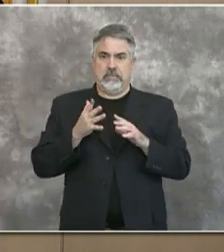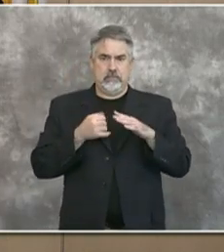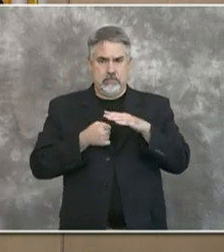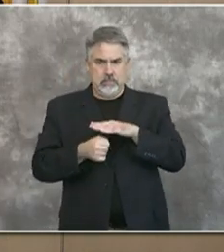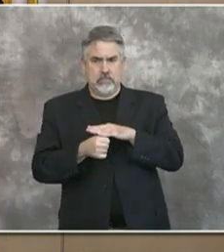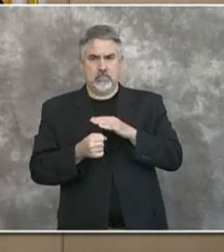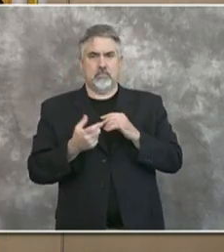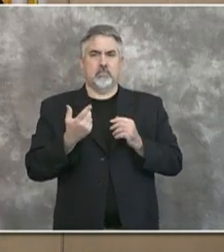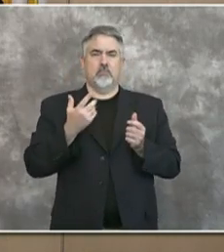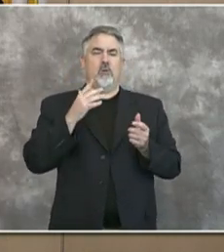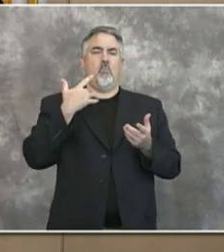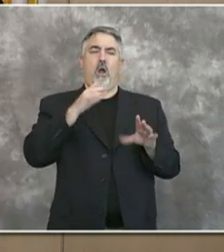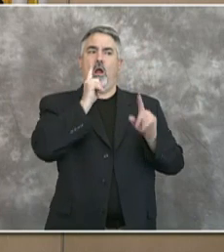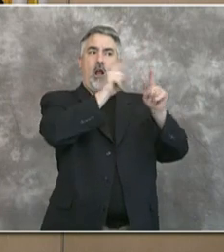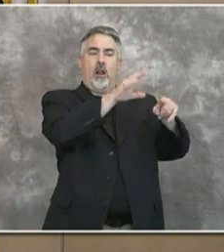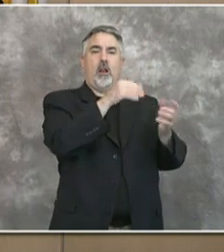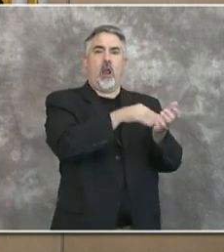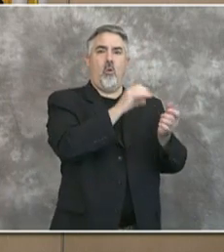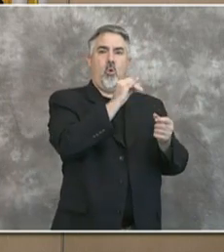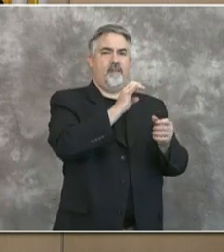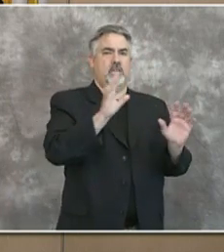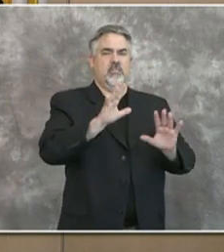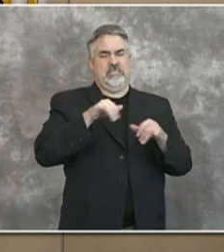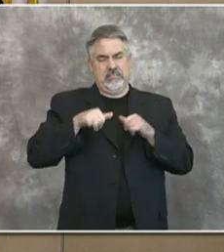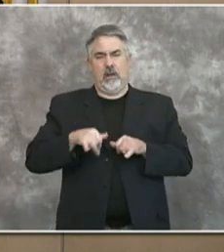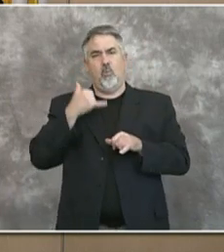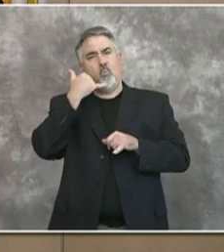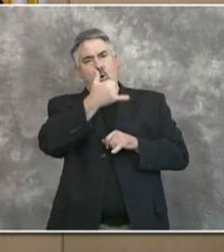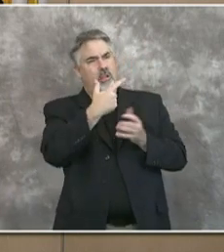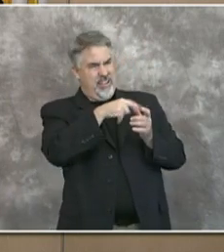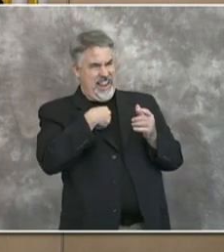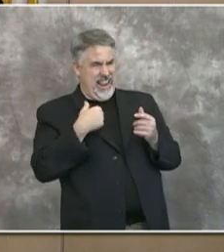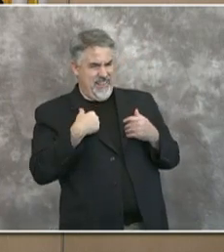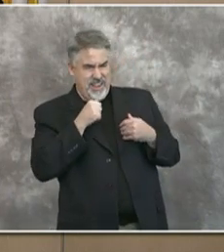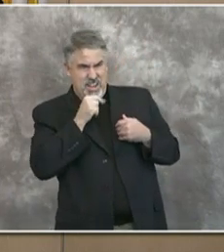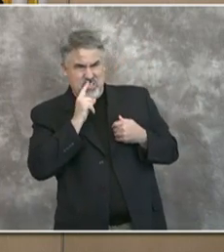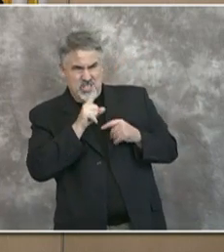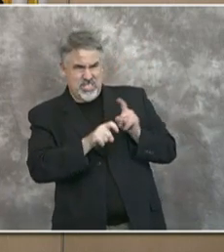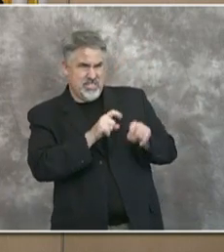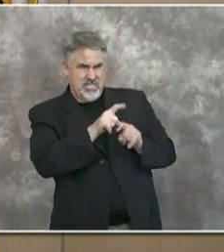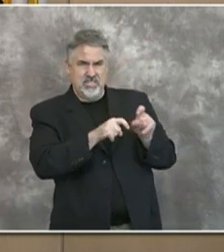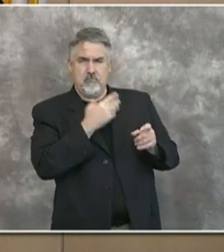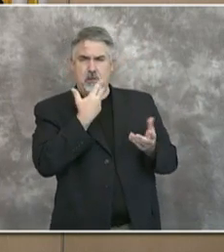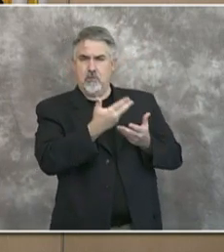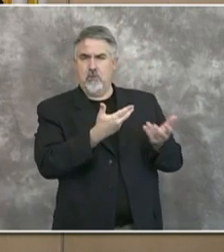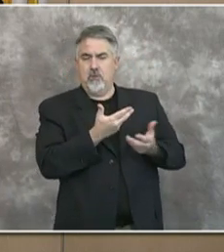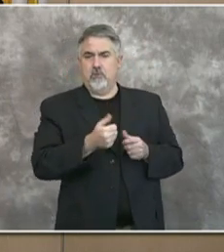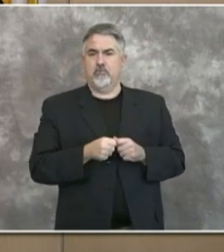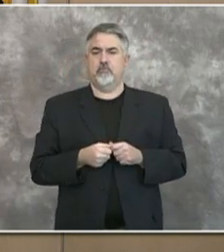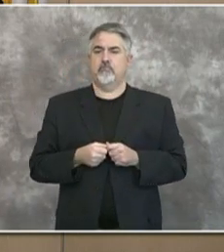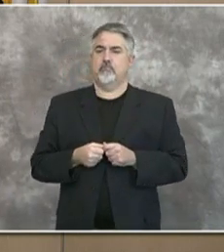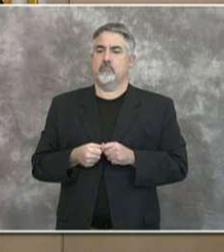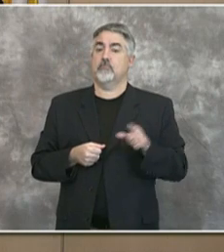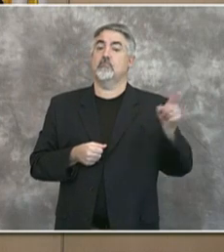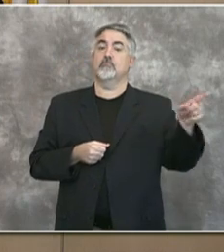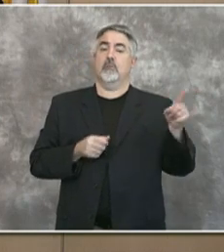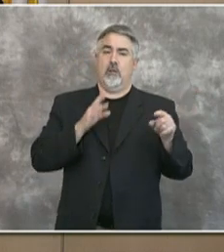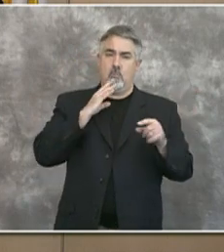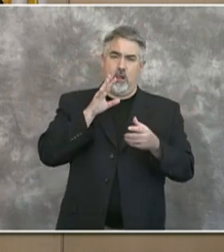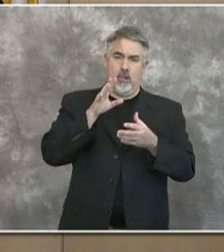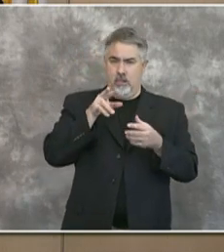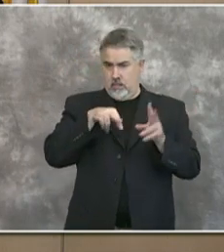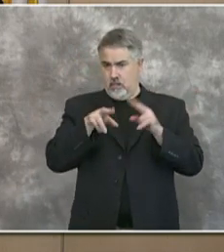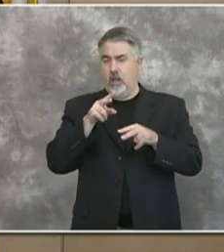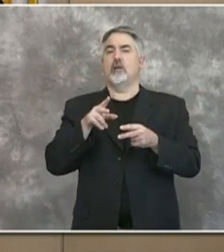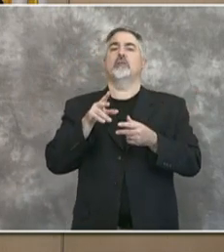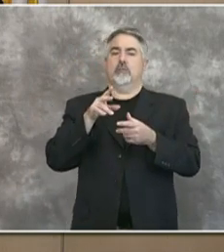know about your symptoms so that you can be scheduled at the drive-through. The